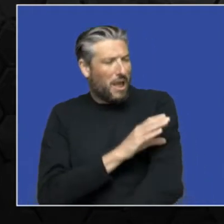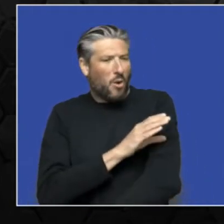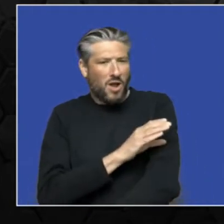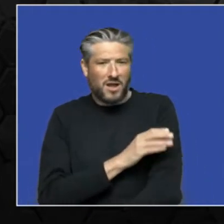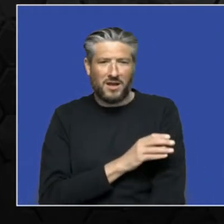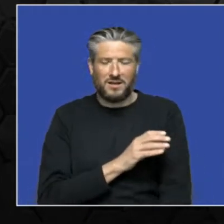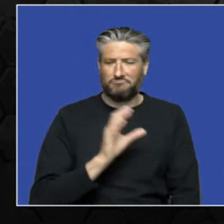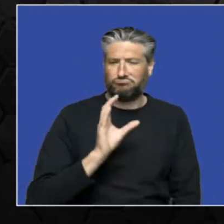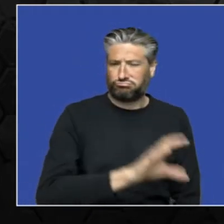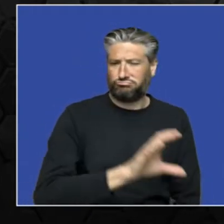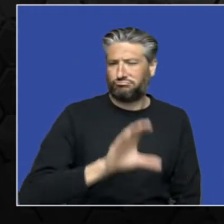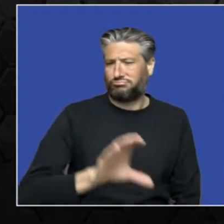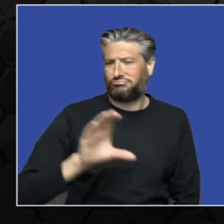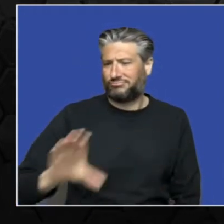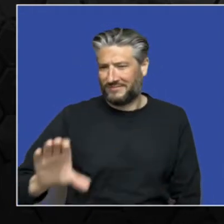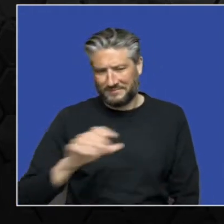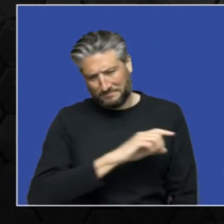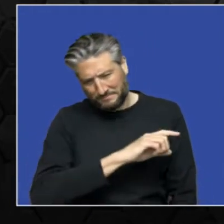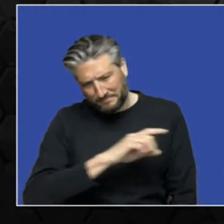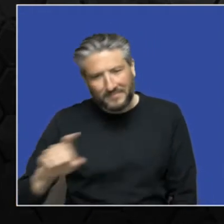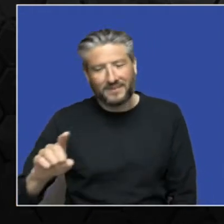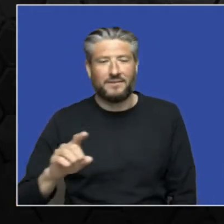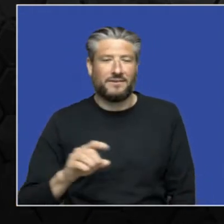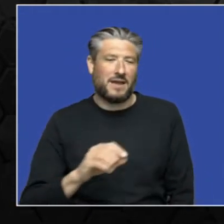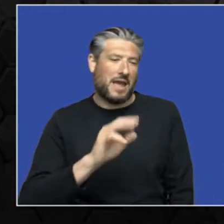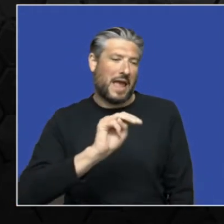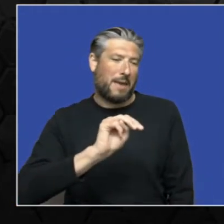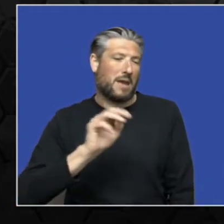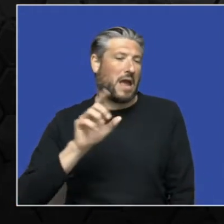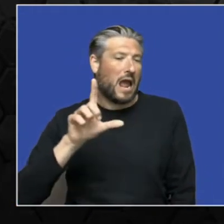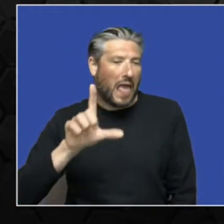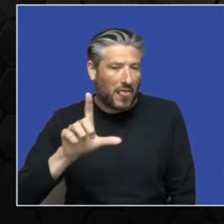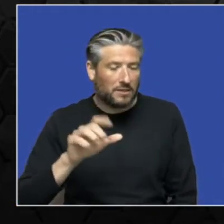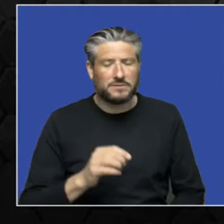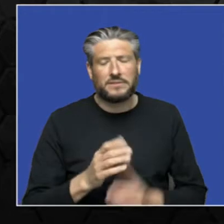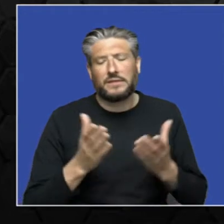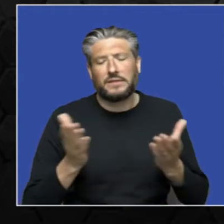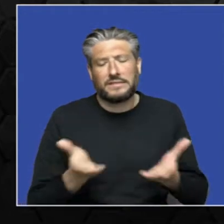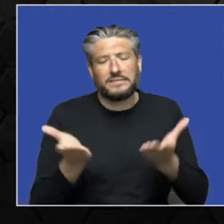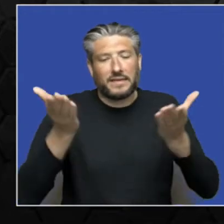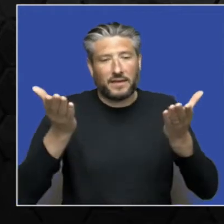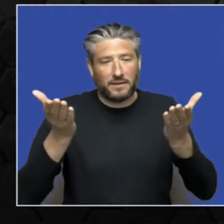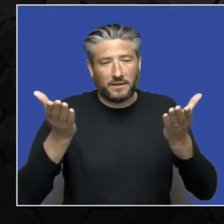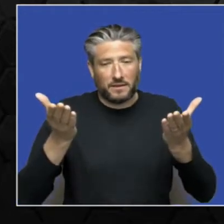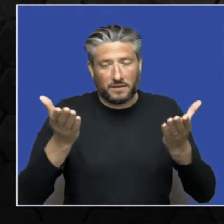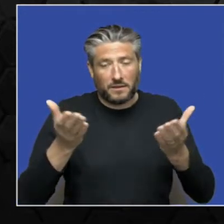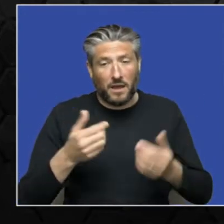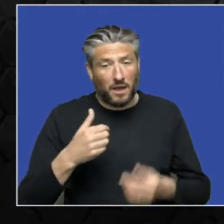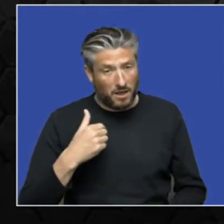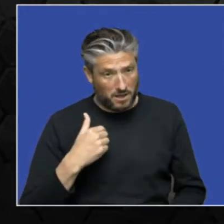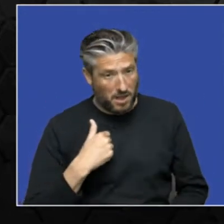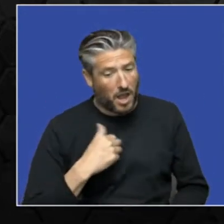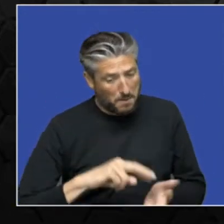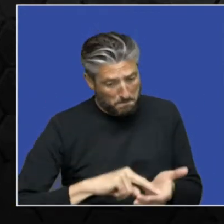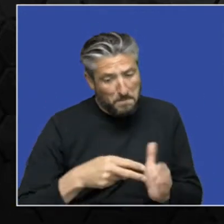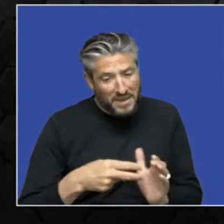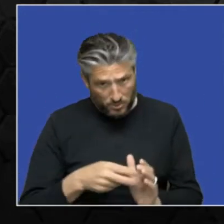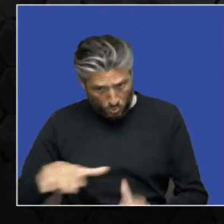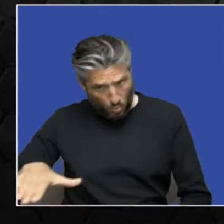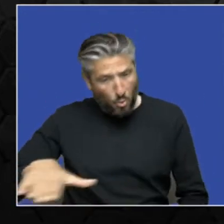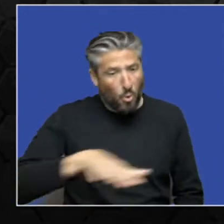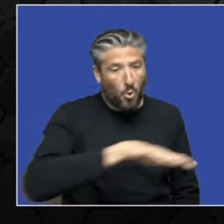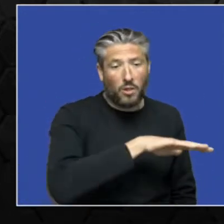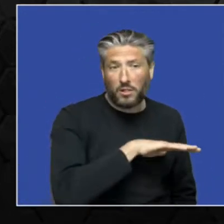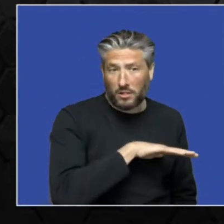solutions with least effort. And by everyone, I mean everyone. So if you haven't written a single line of code in